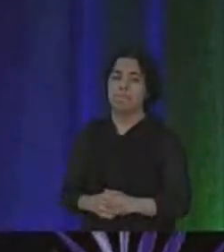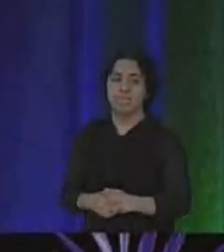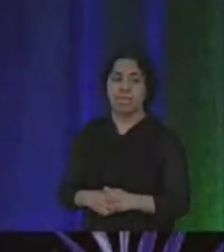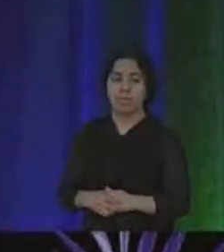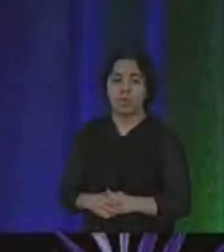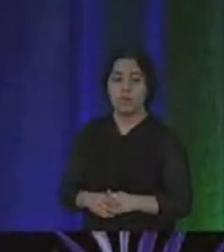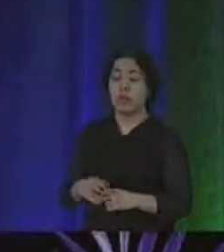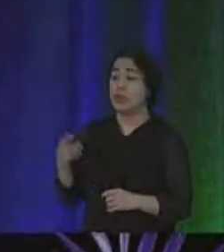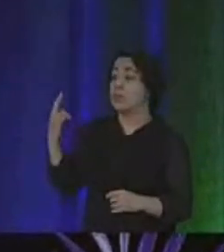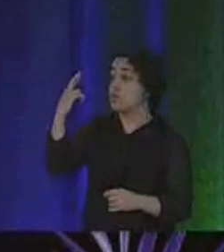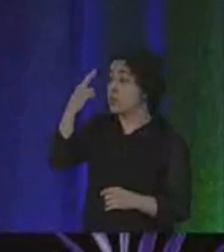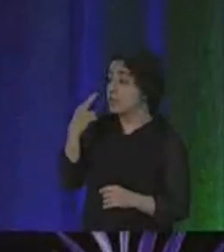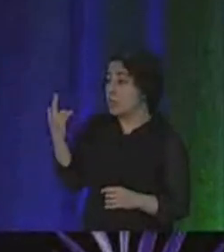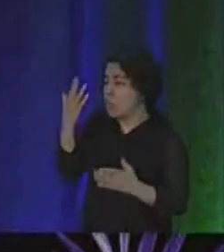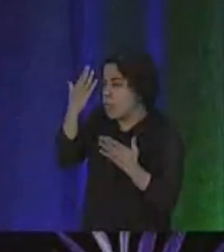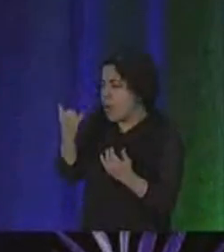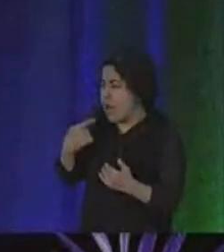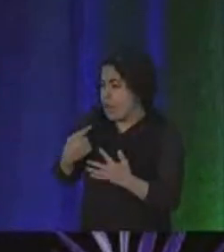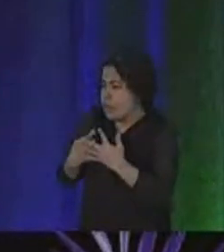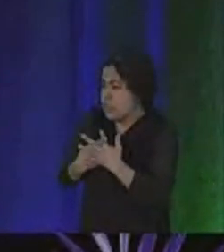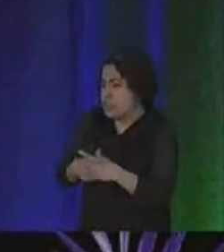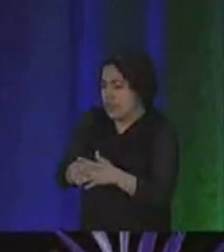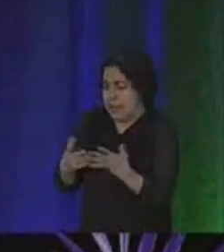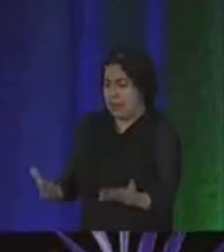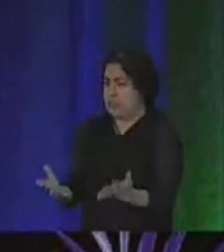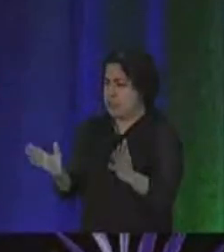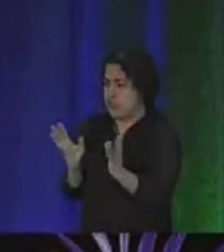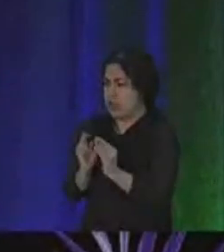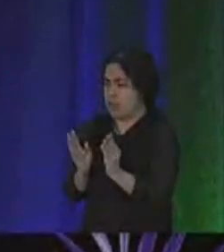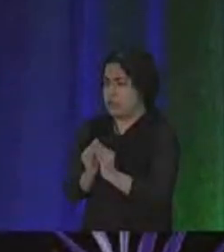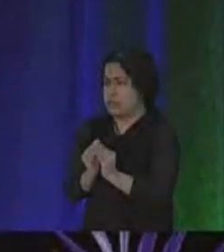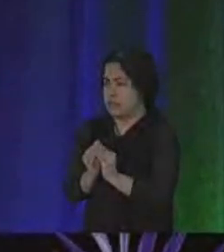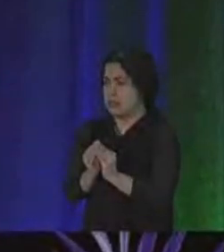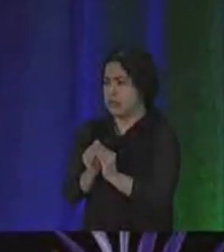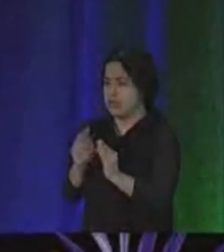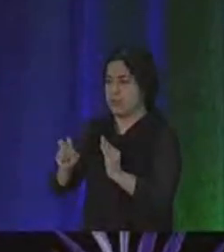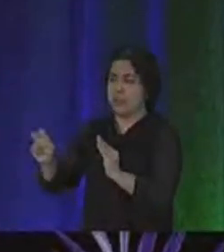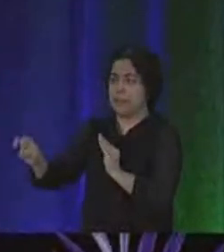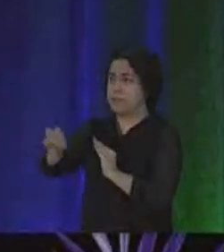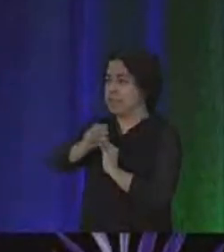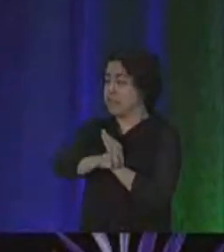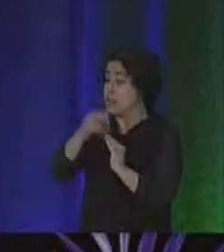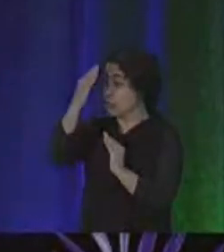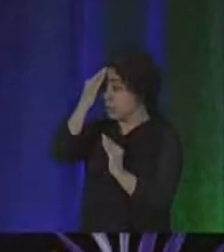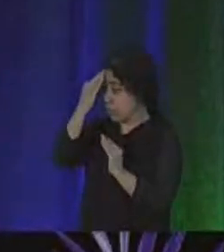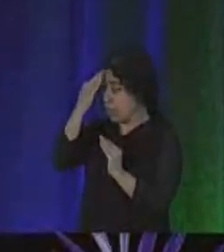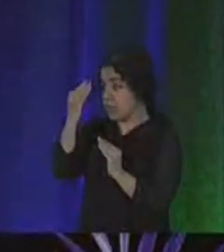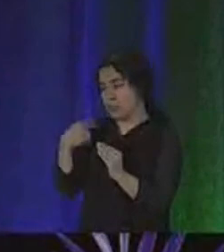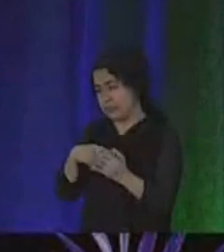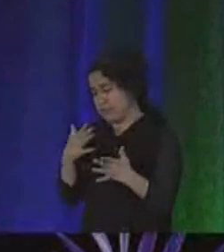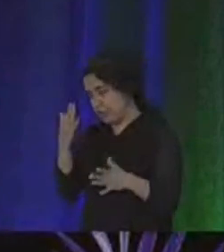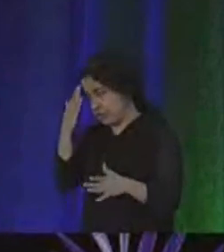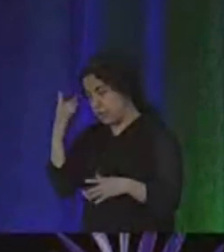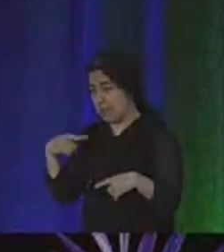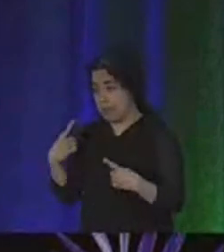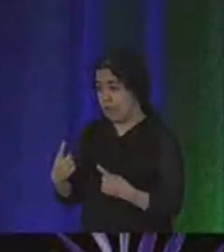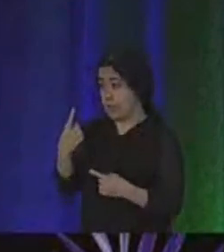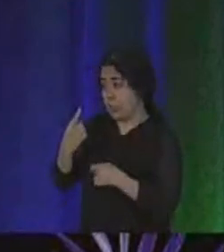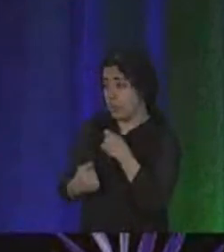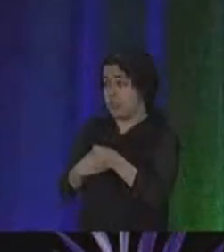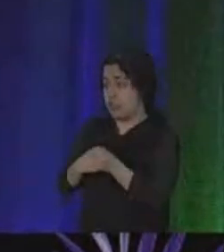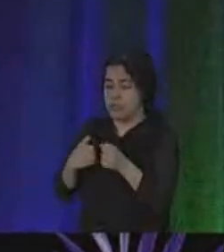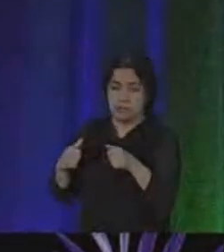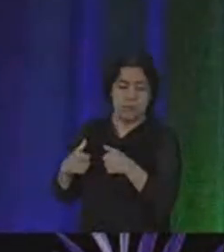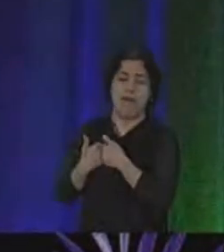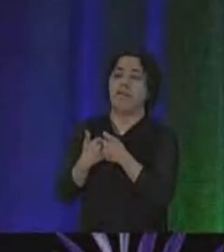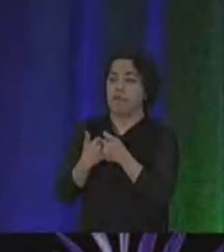The reason why I started off this conference spree is because, as a lot of us know, this past year has actually been really tough